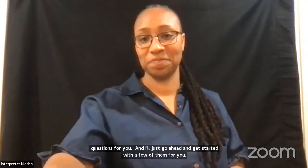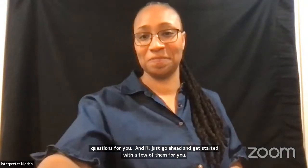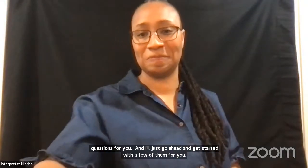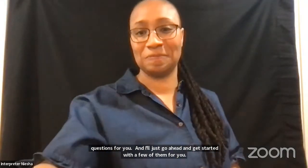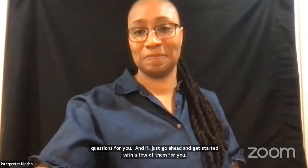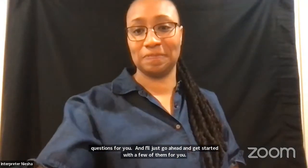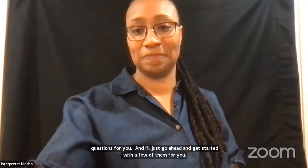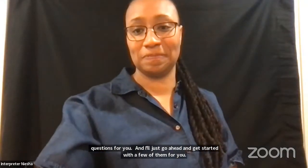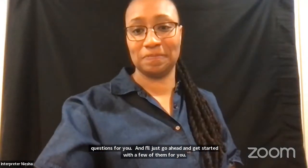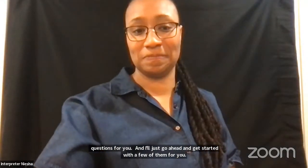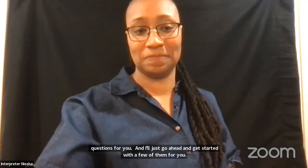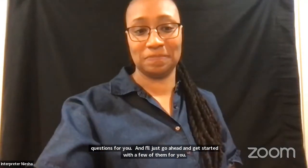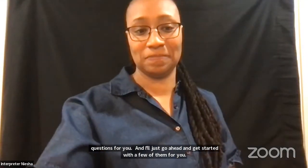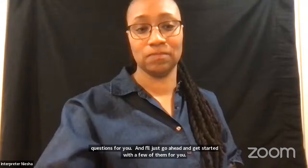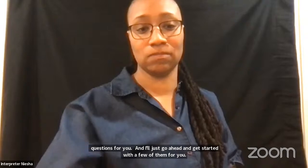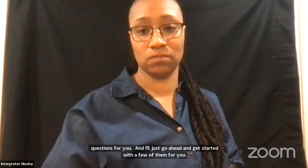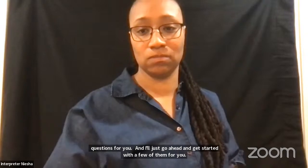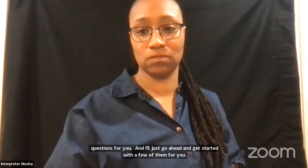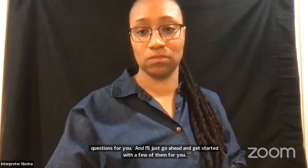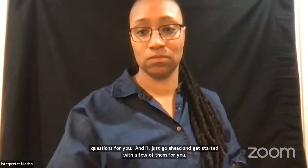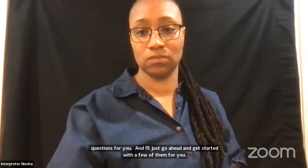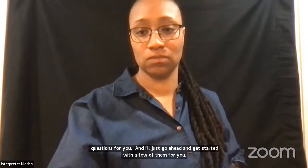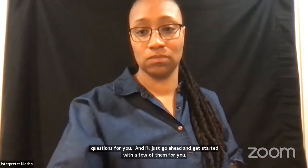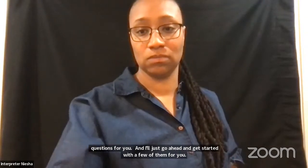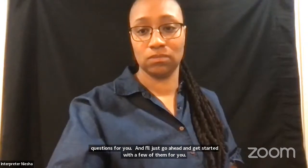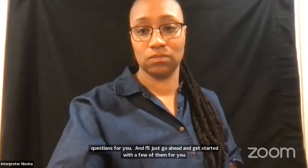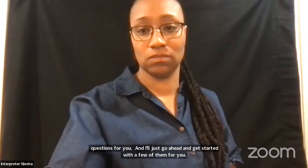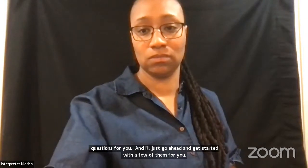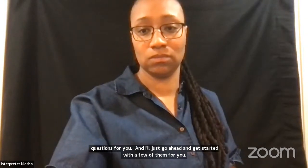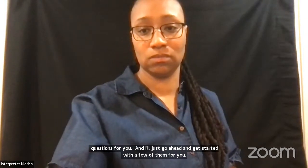health disparities research available?